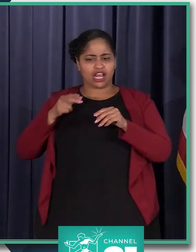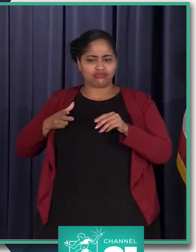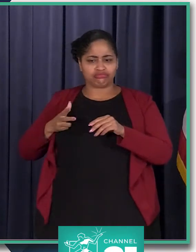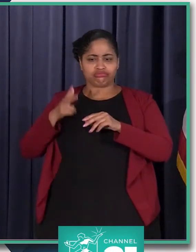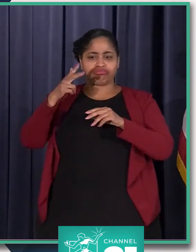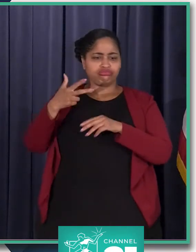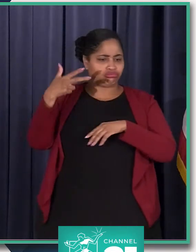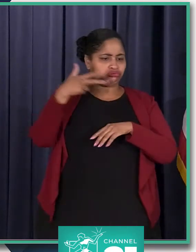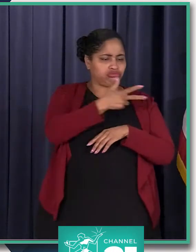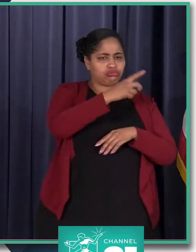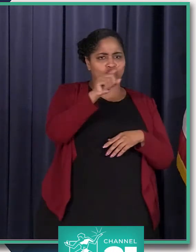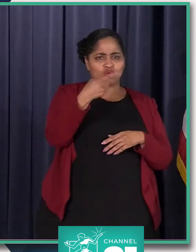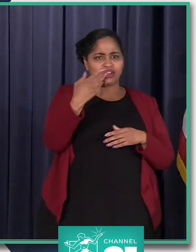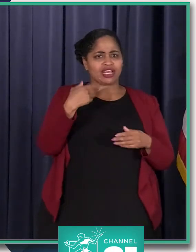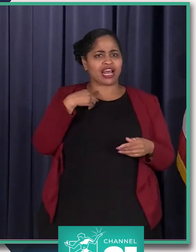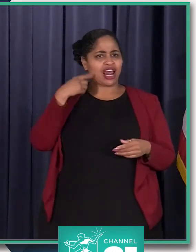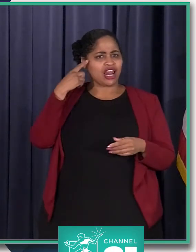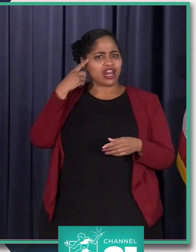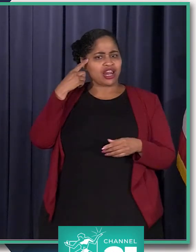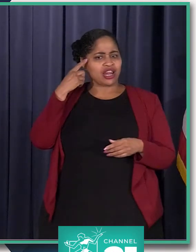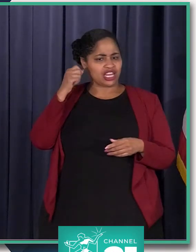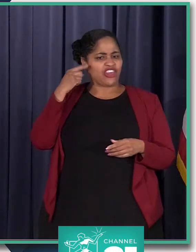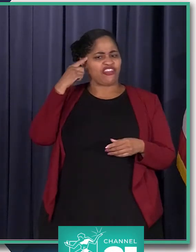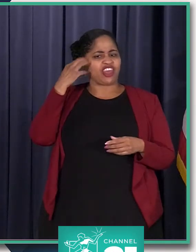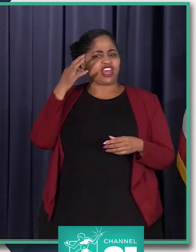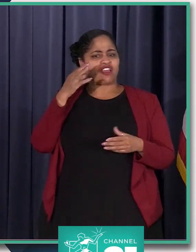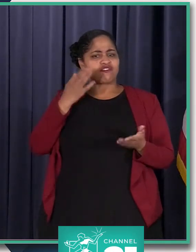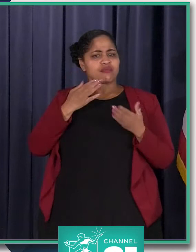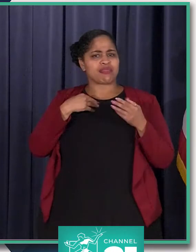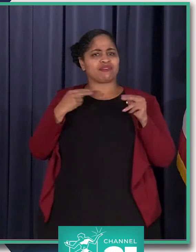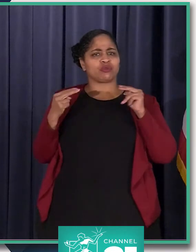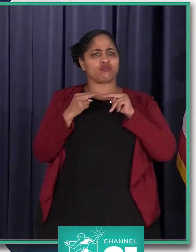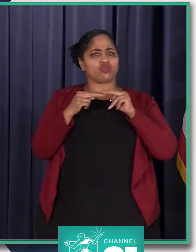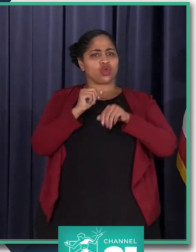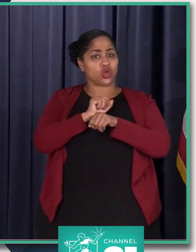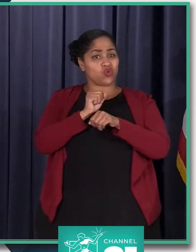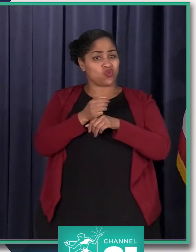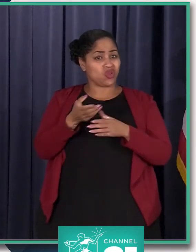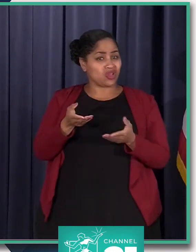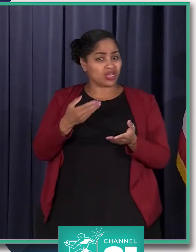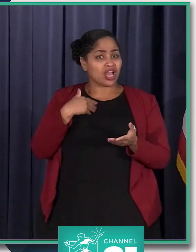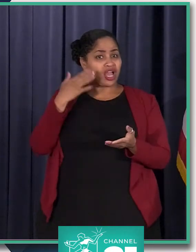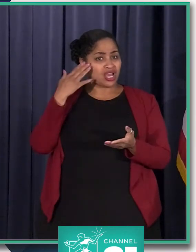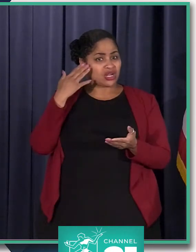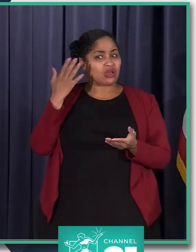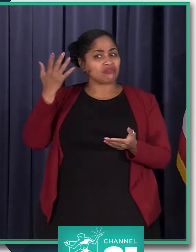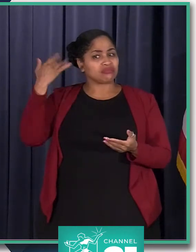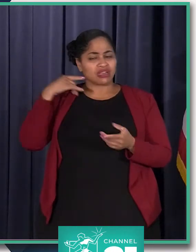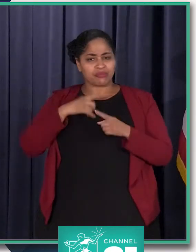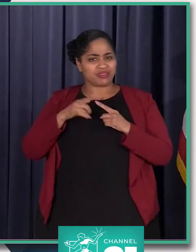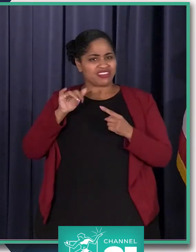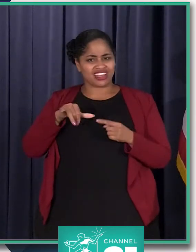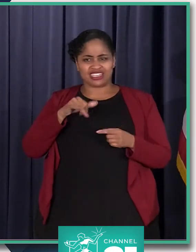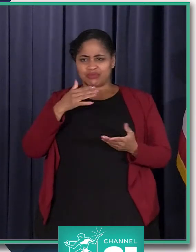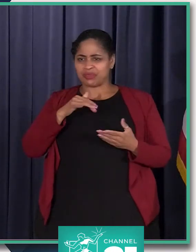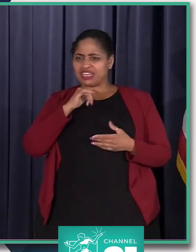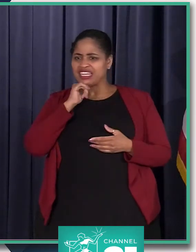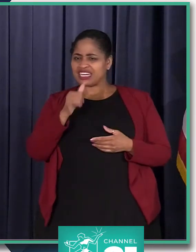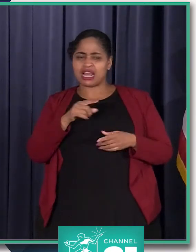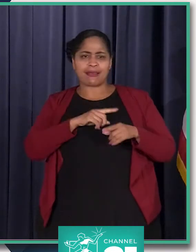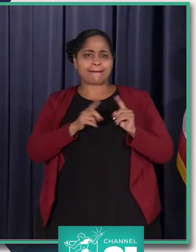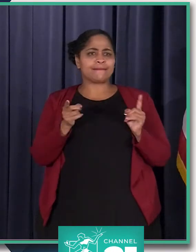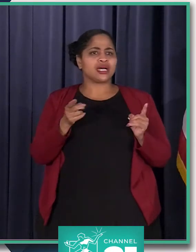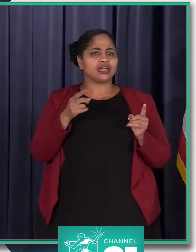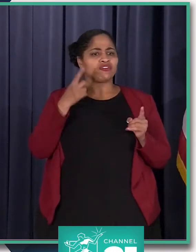could think of when I heard the concern is maybe there's some freeway work being done. I know there has been that, but that may not be the issue. But in terms